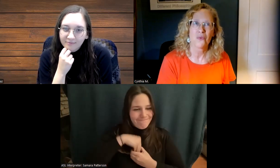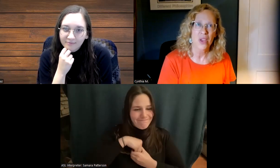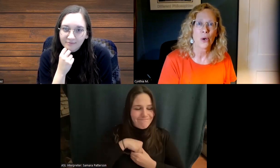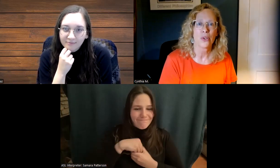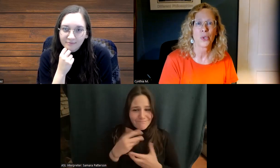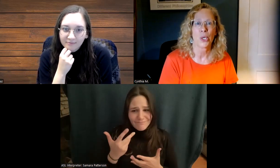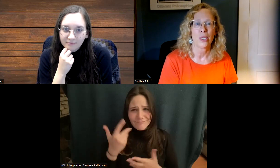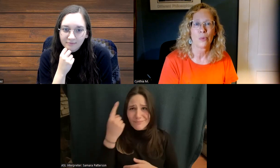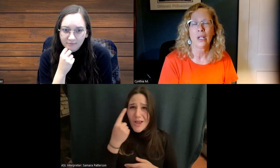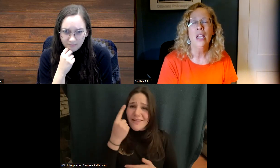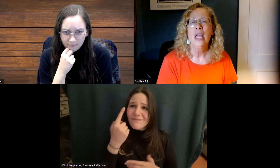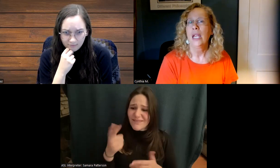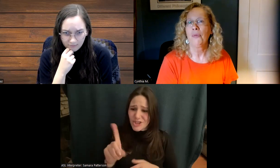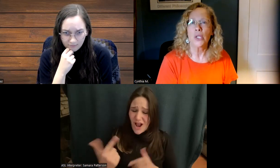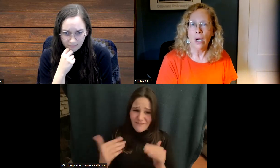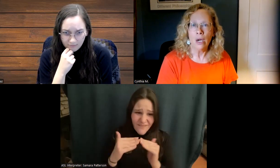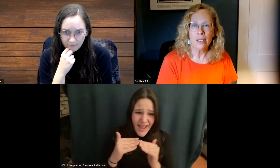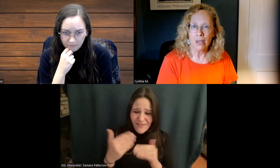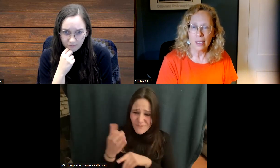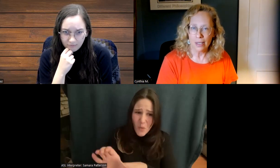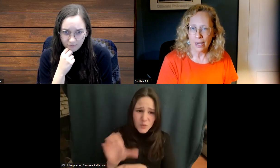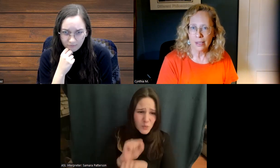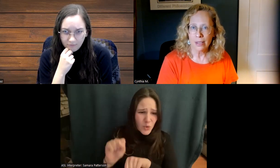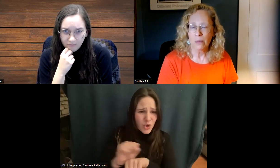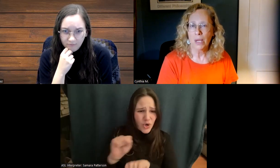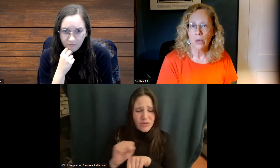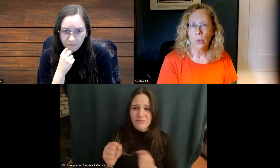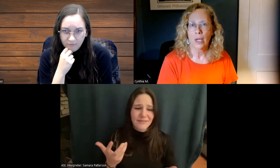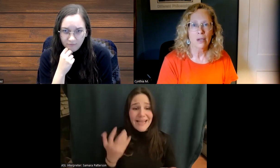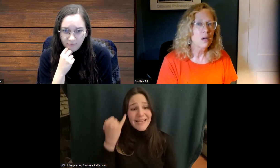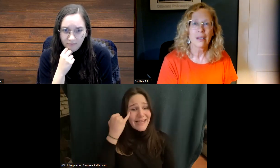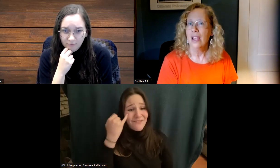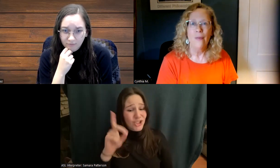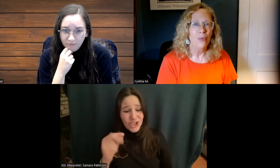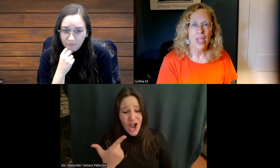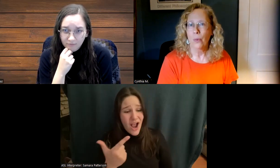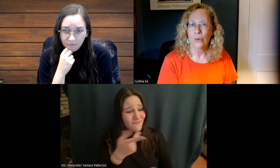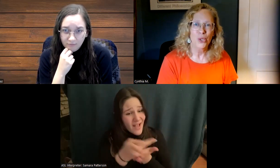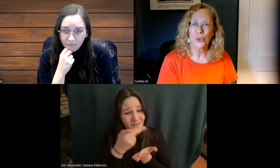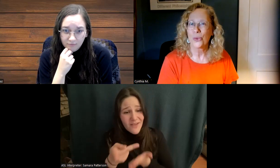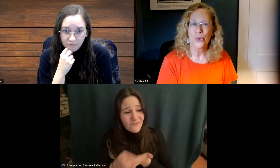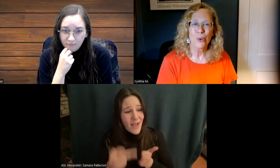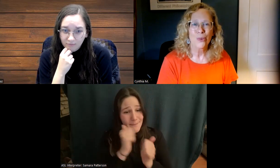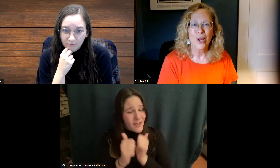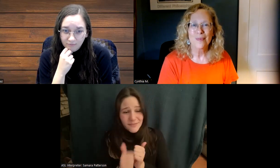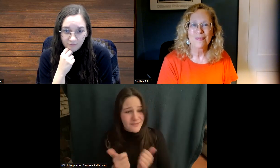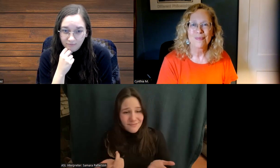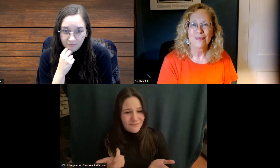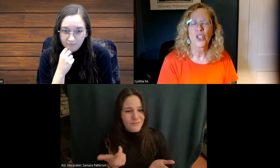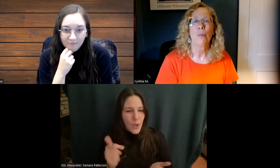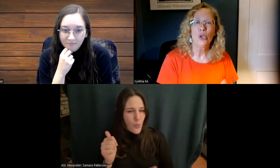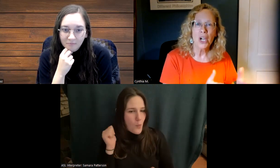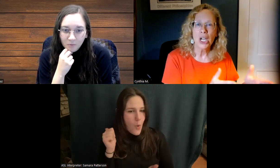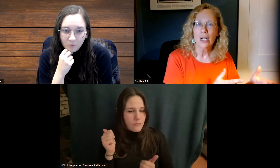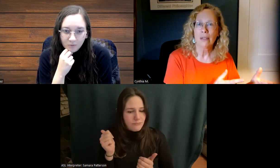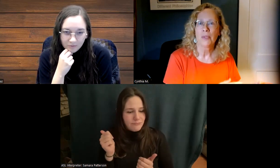is it fair to the dog? Well, if the dog is not destined to be a working dog, they won't filter through the program.